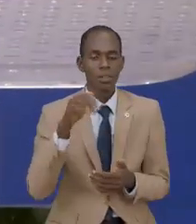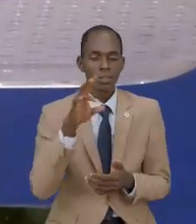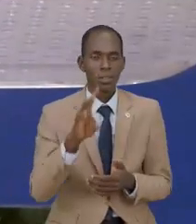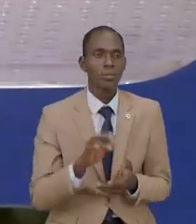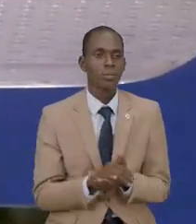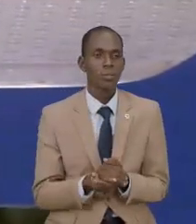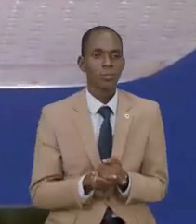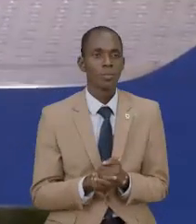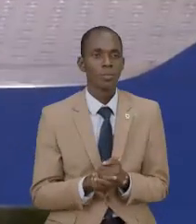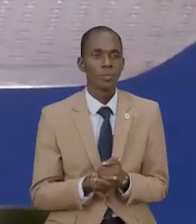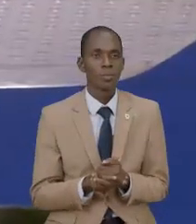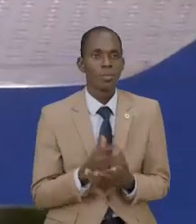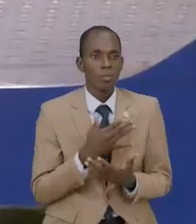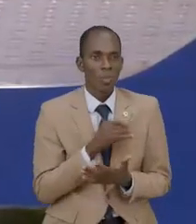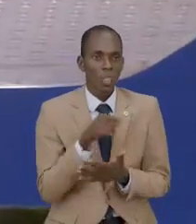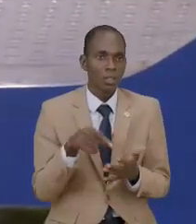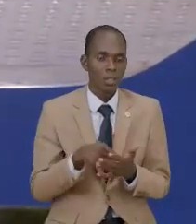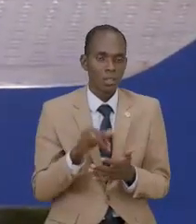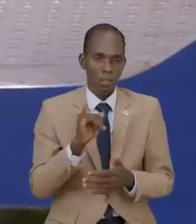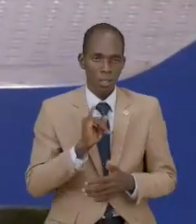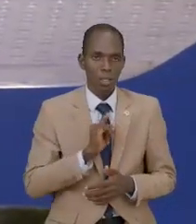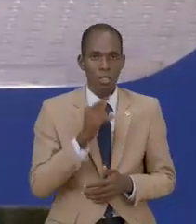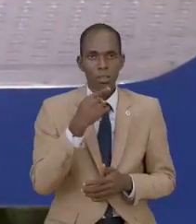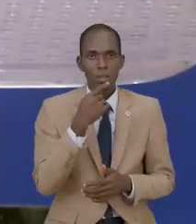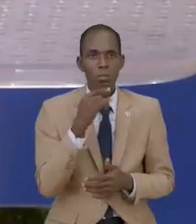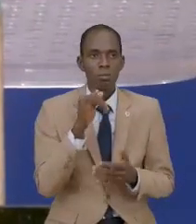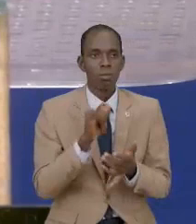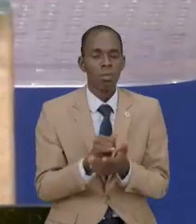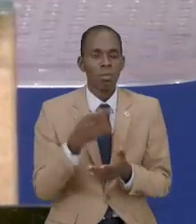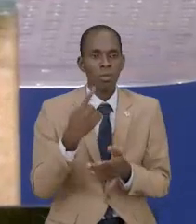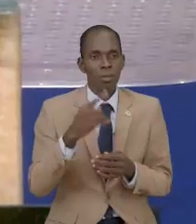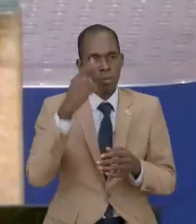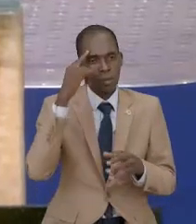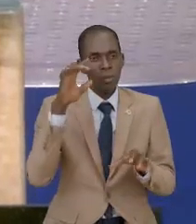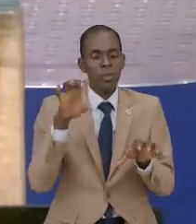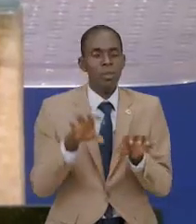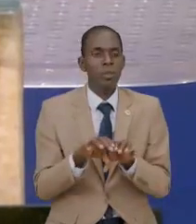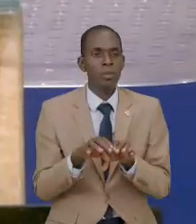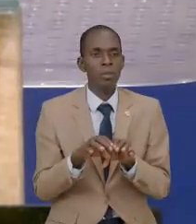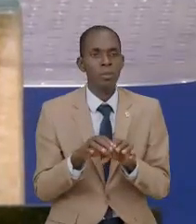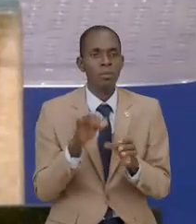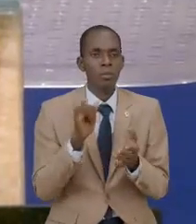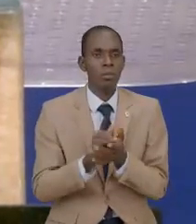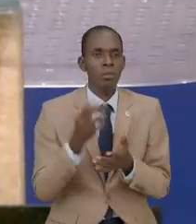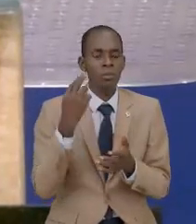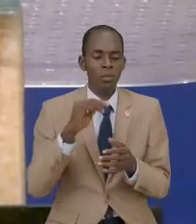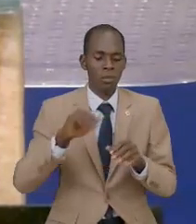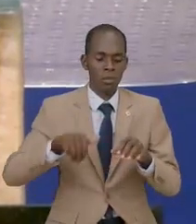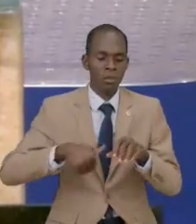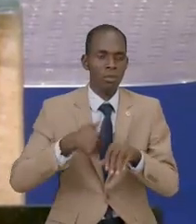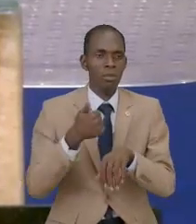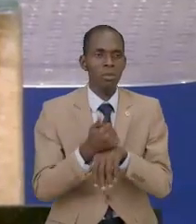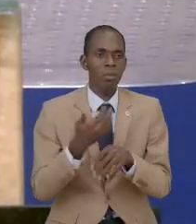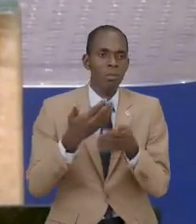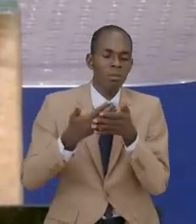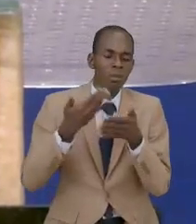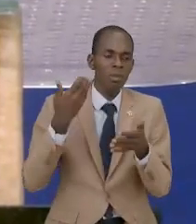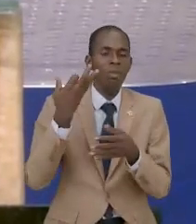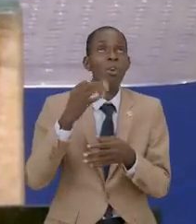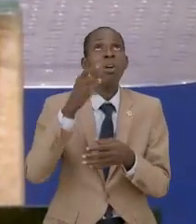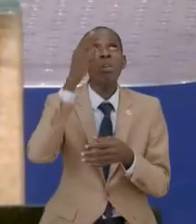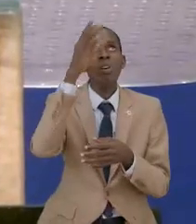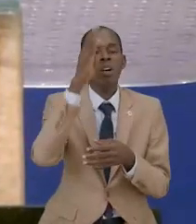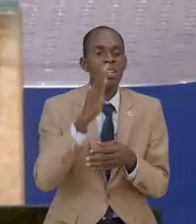it says, and this I say, that a covenant that was confirmed before of